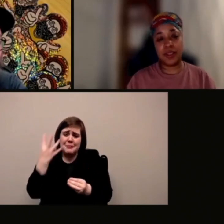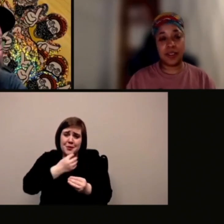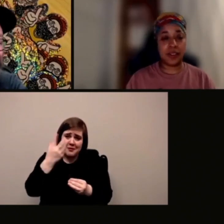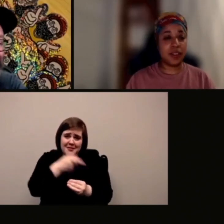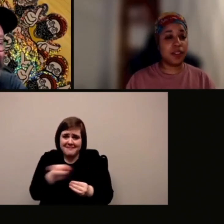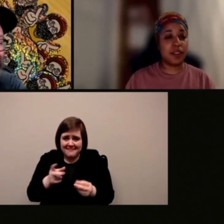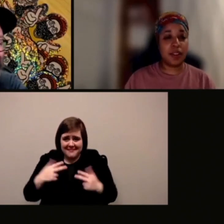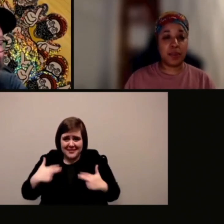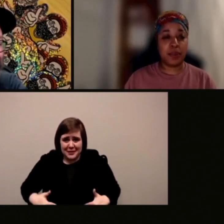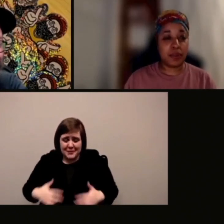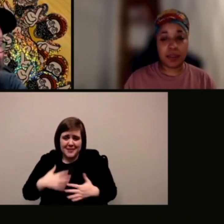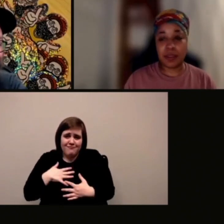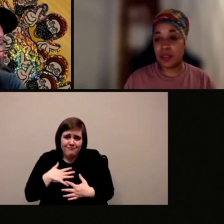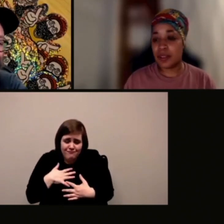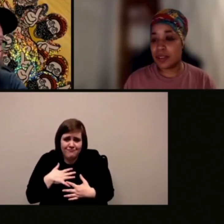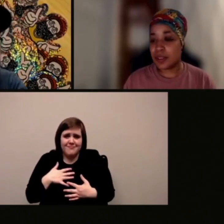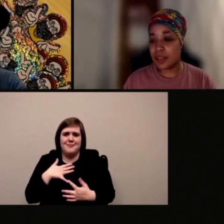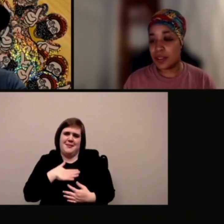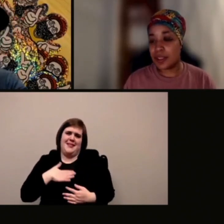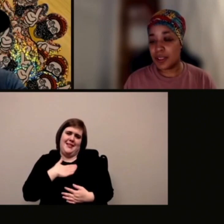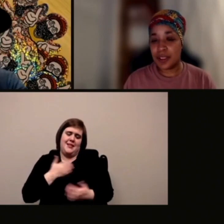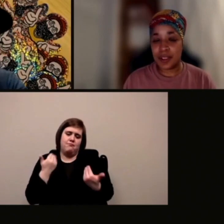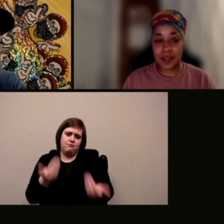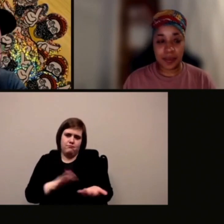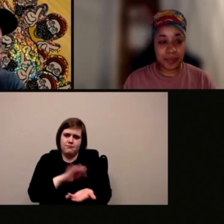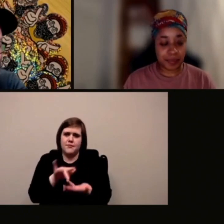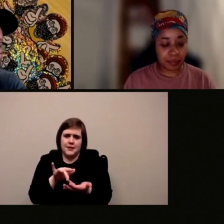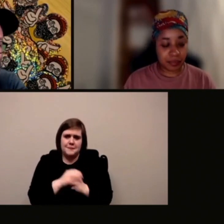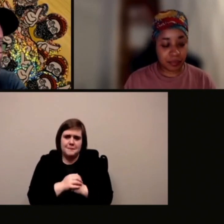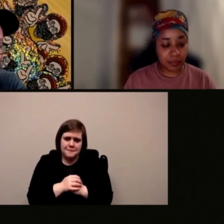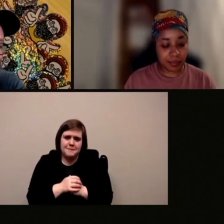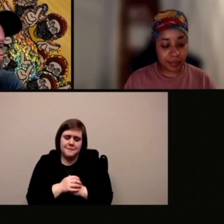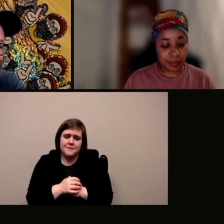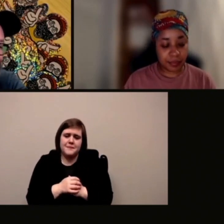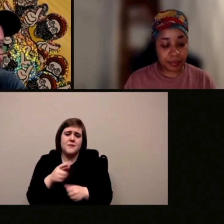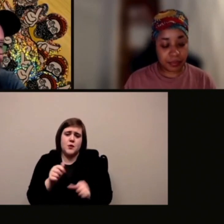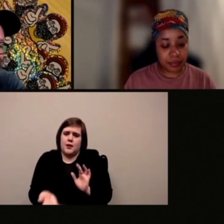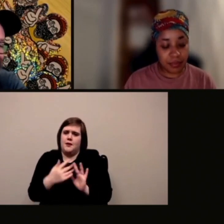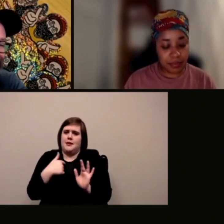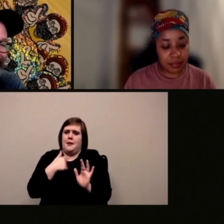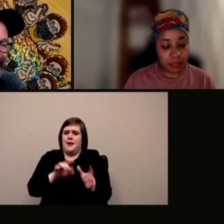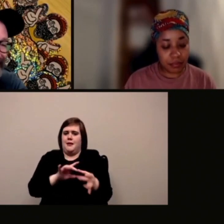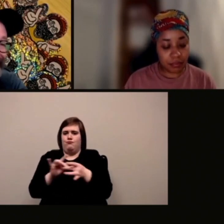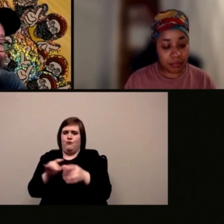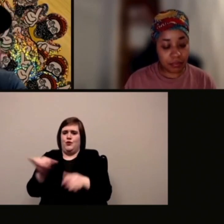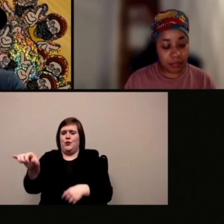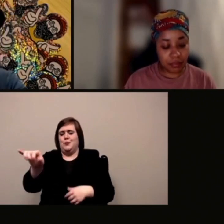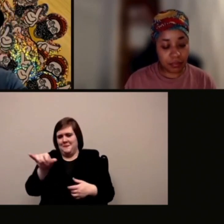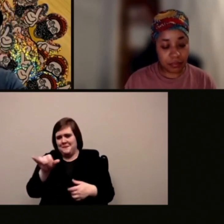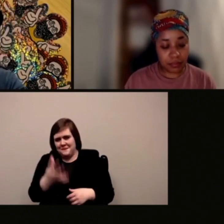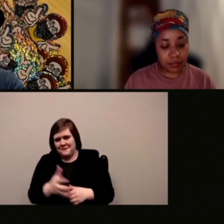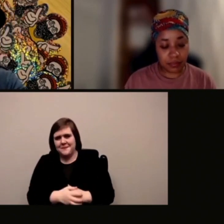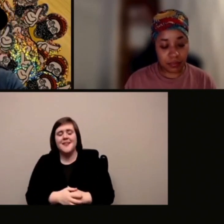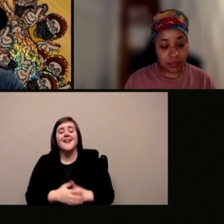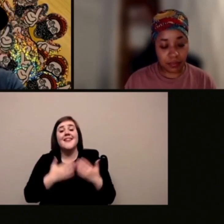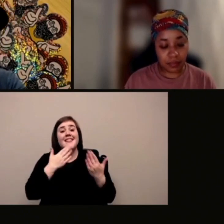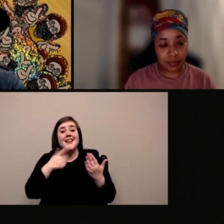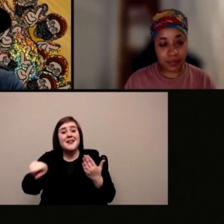beings, feel free to reach out, or you can reach out to me and I can connect you all as well. Thank you for